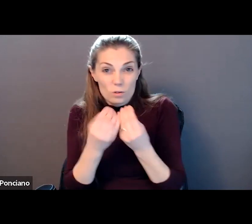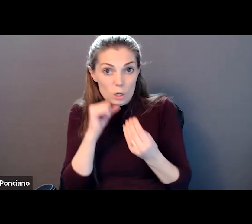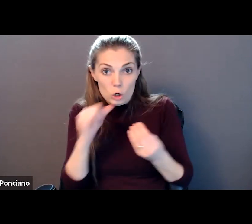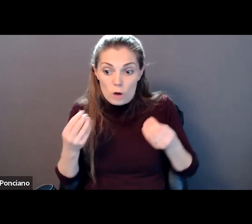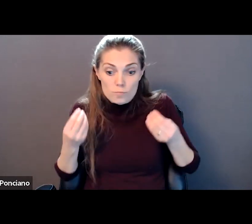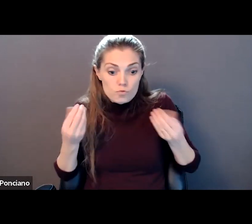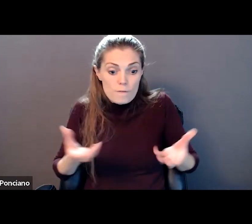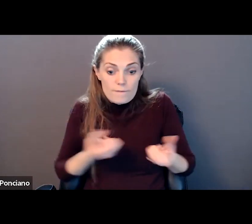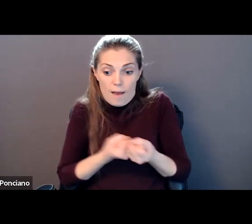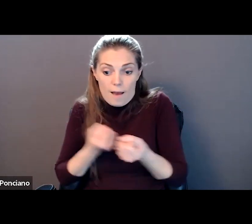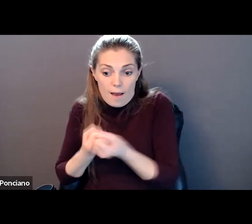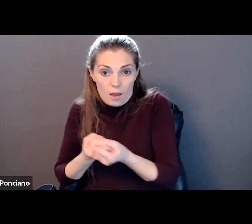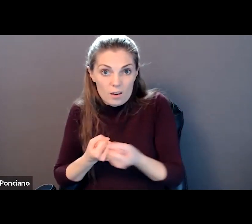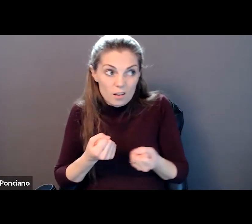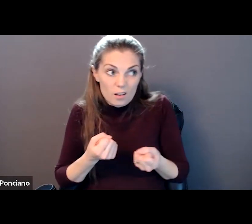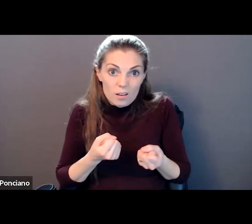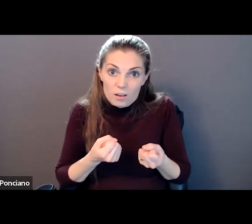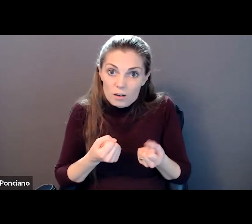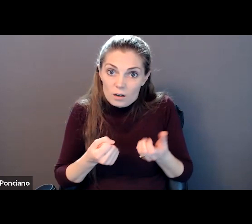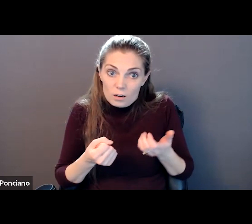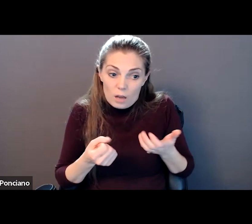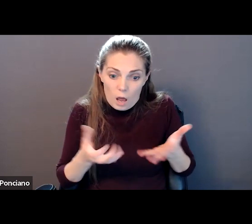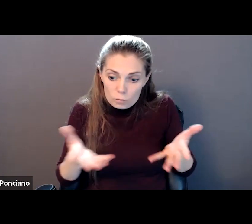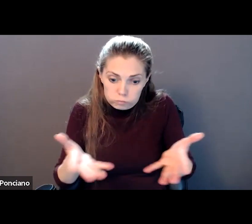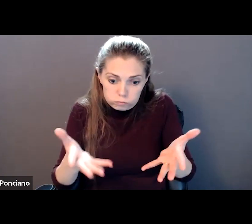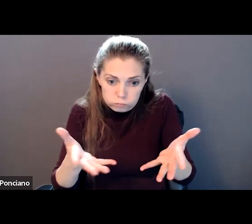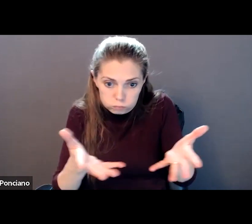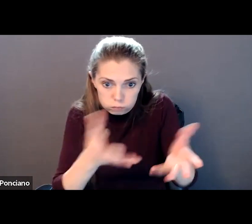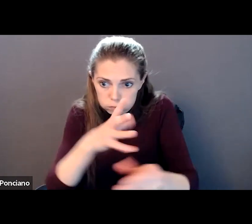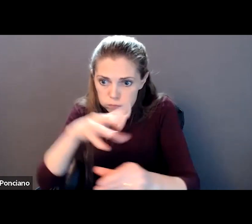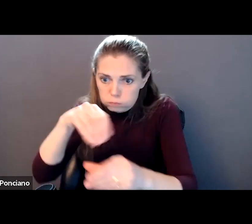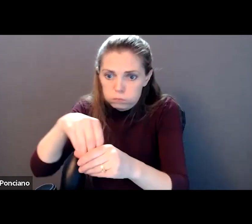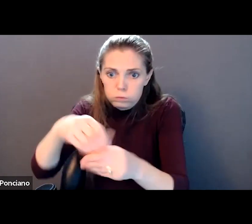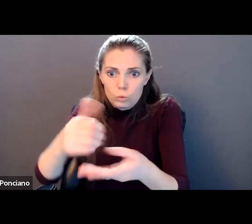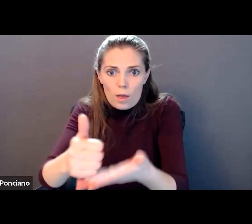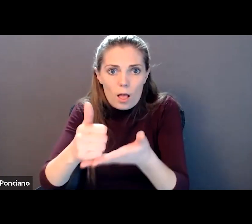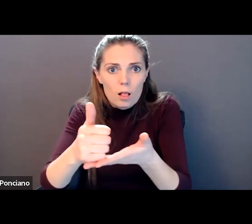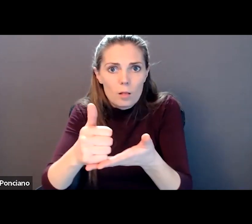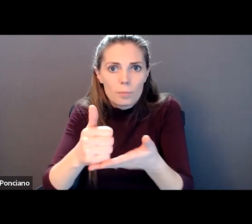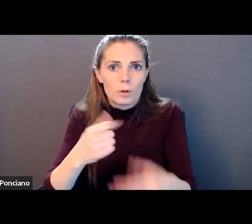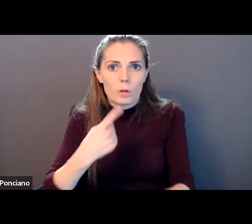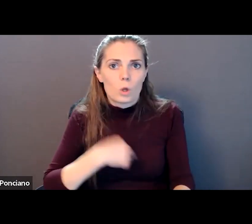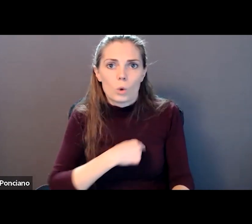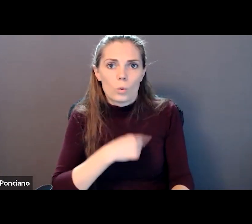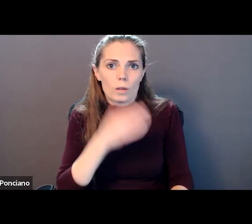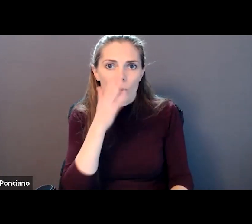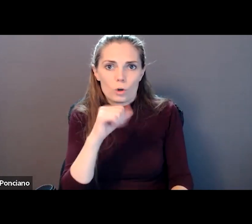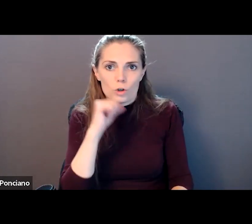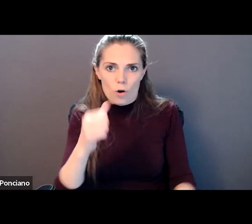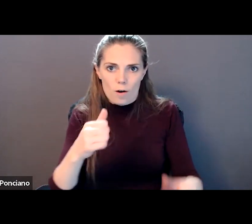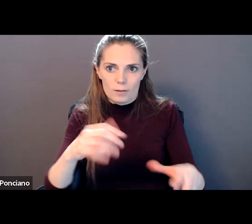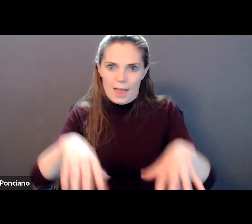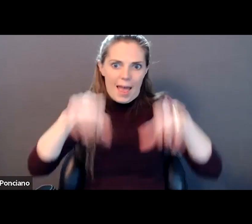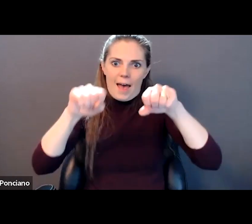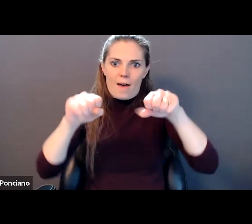their wages to help us, we wouldn't be where we are today, which really speaks to the